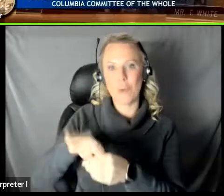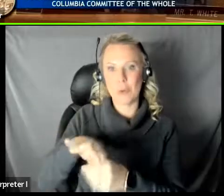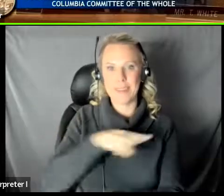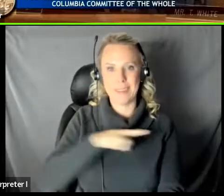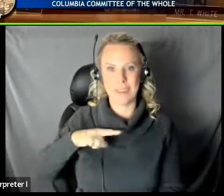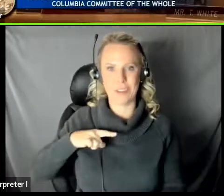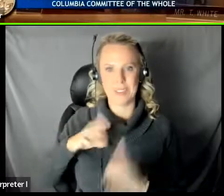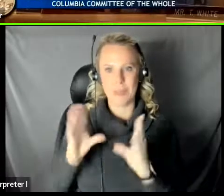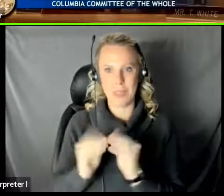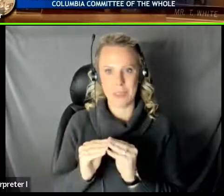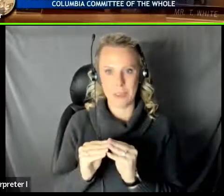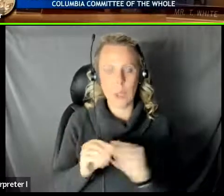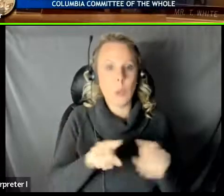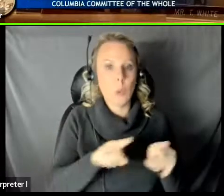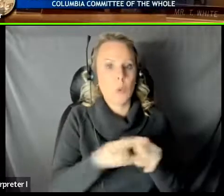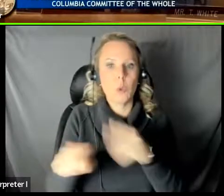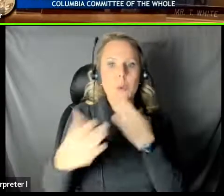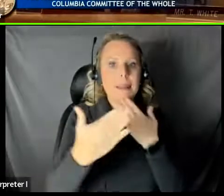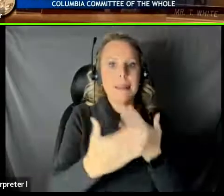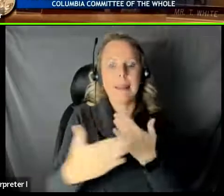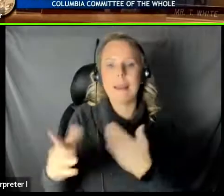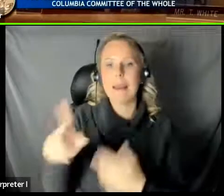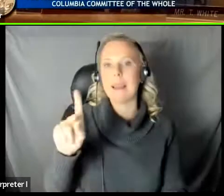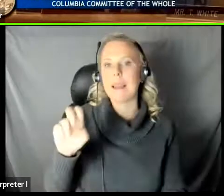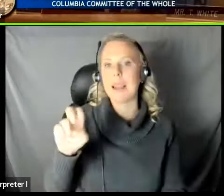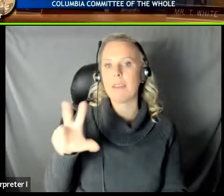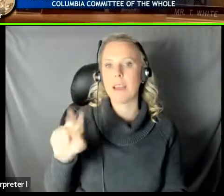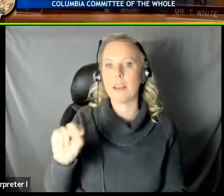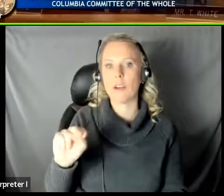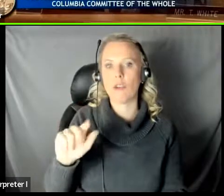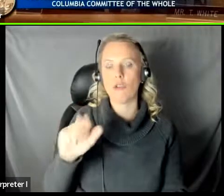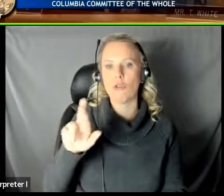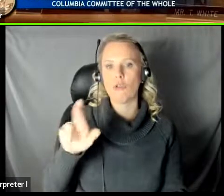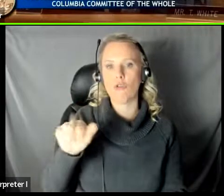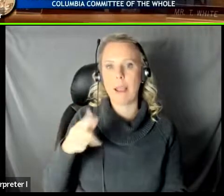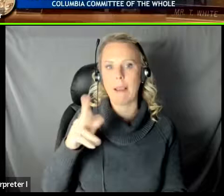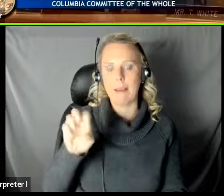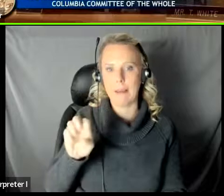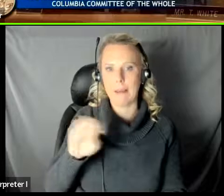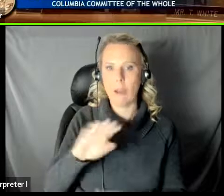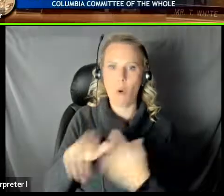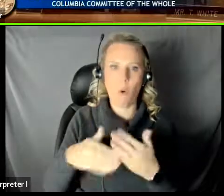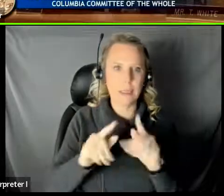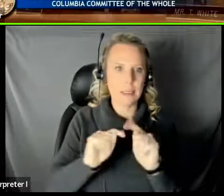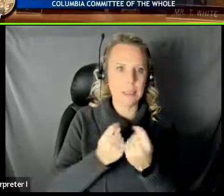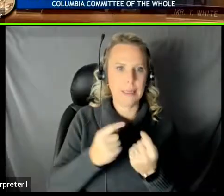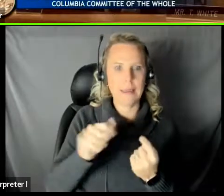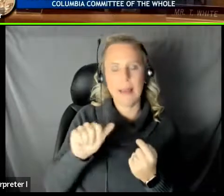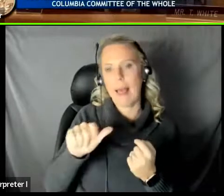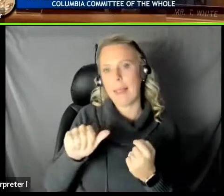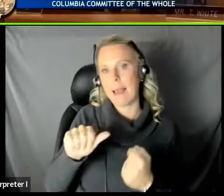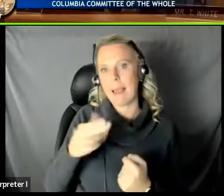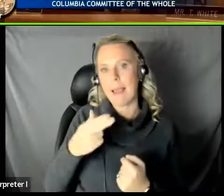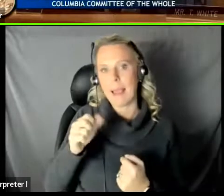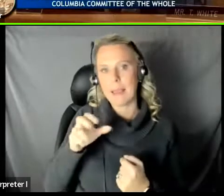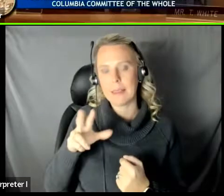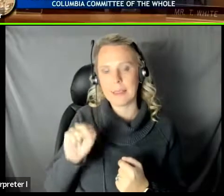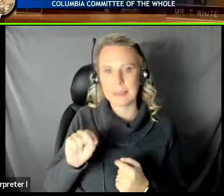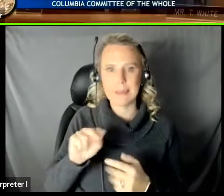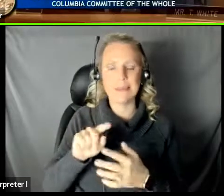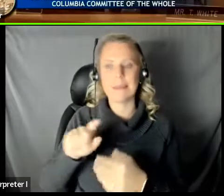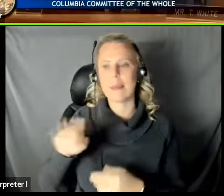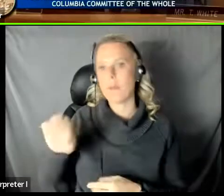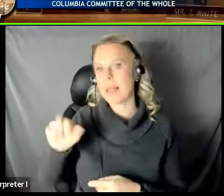legislative meeting. I also want to thank Kevin Ragey, the entire team at IJ, Ella Hansen on my team, Blaine Stum on your